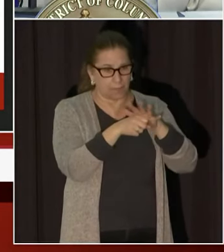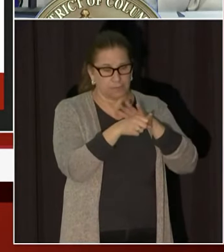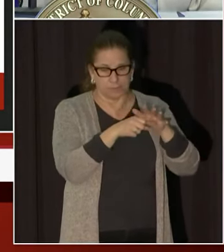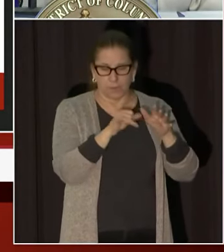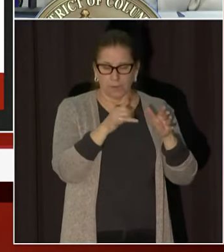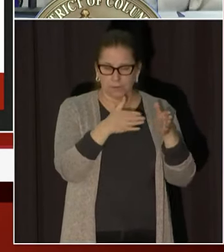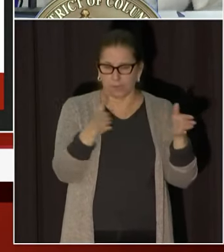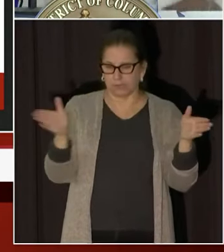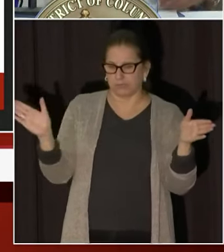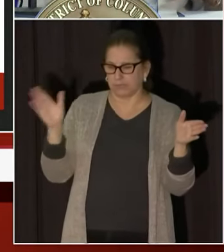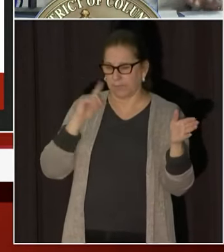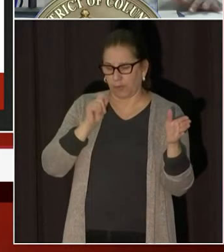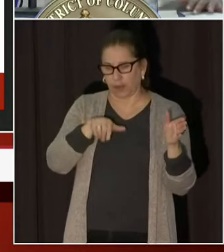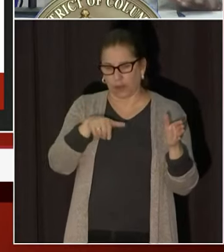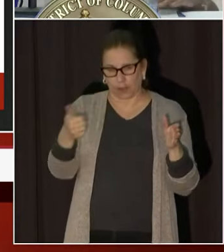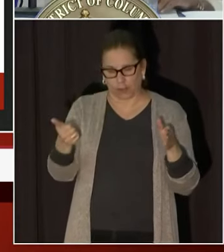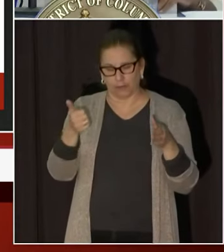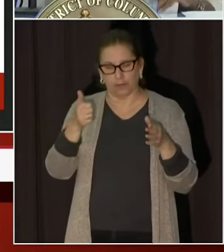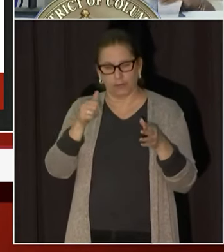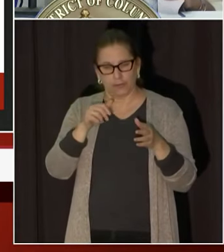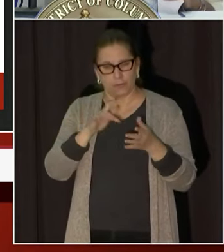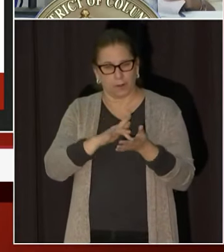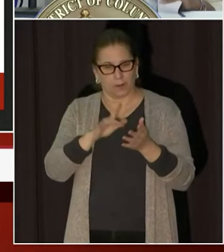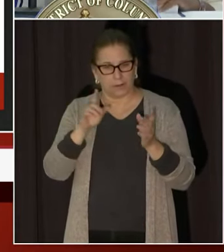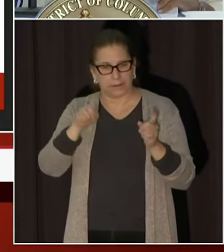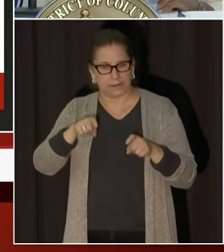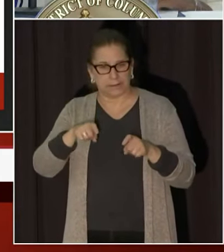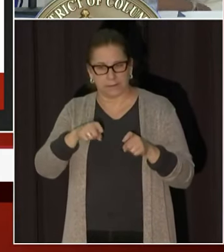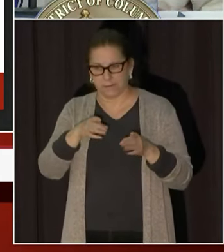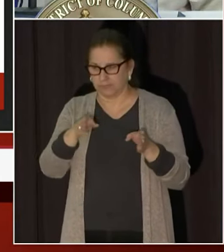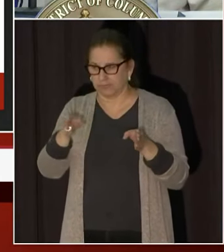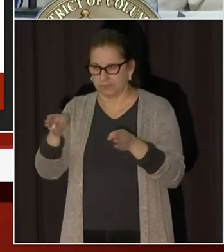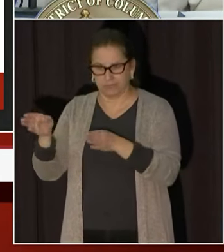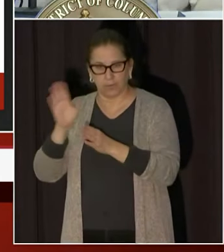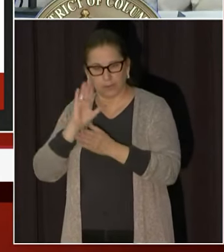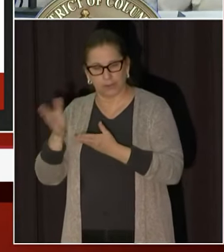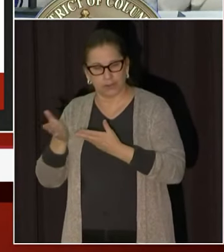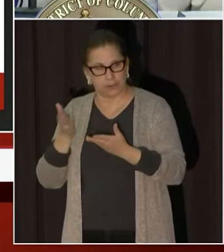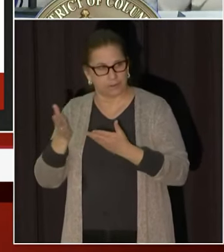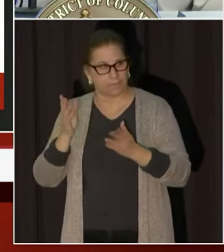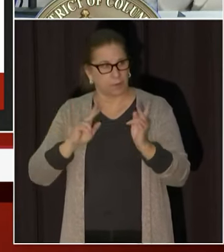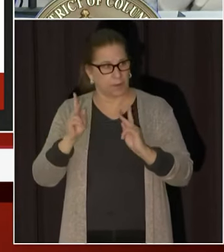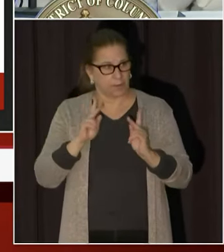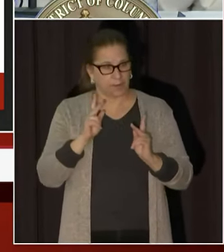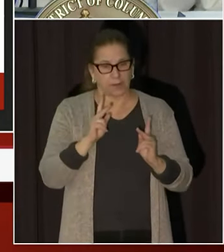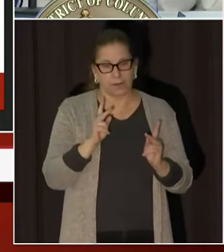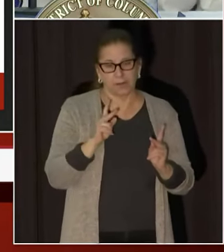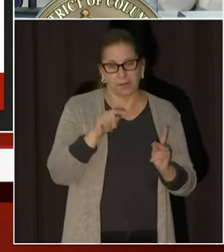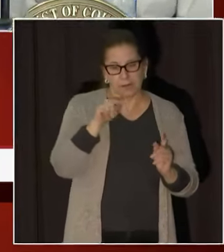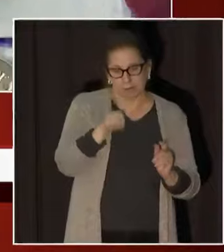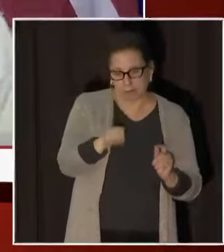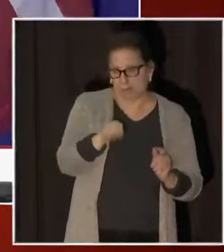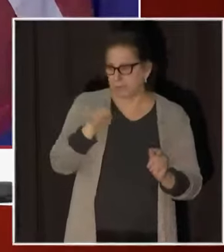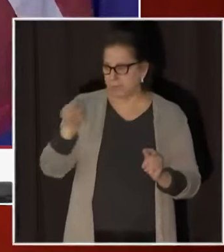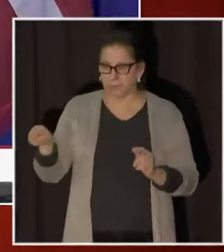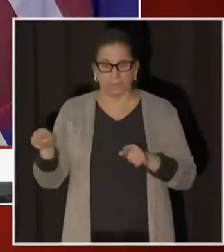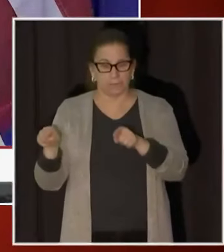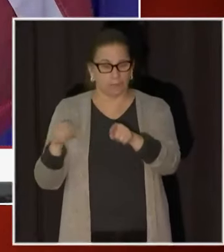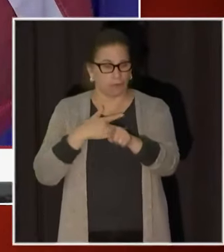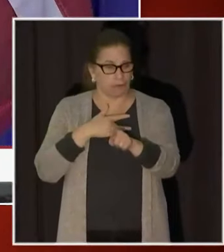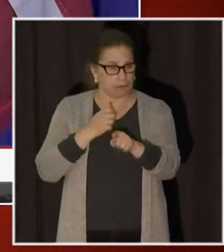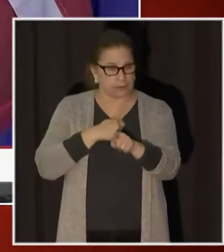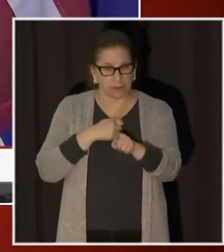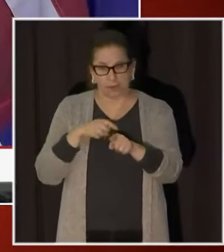want to make sure people aren't ignoring during this pandemic. Yes, lastly, we want to make sure that all